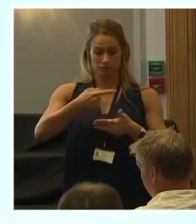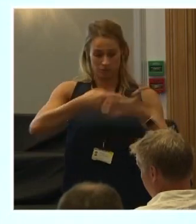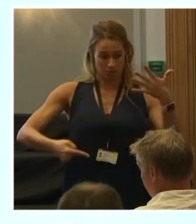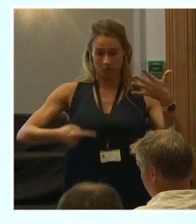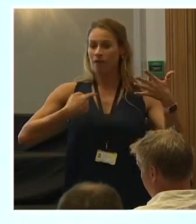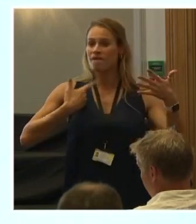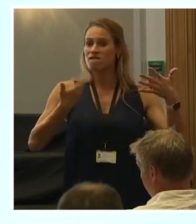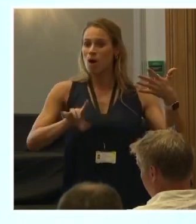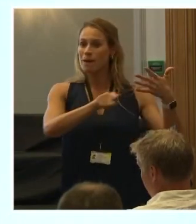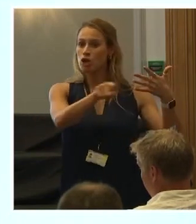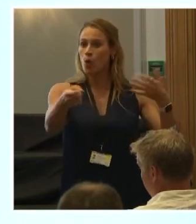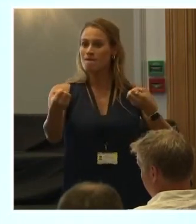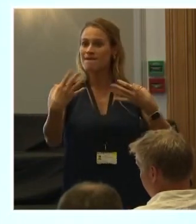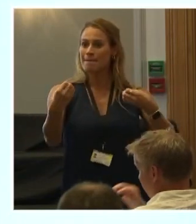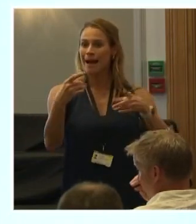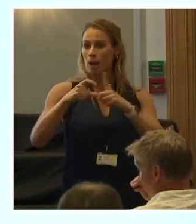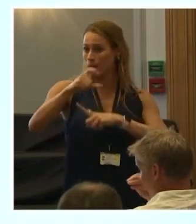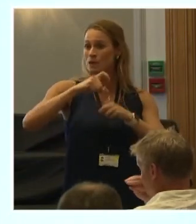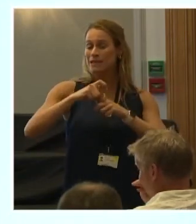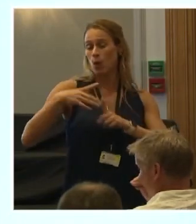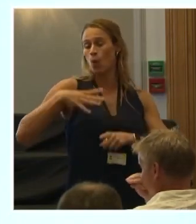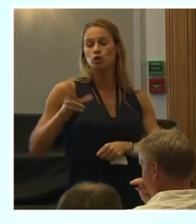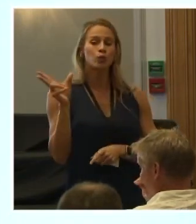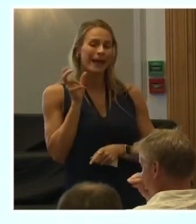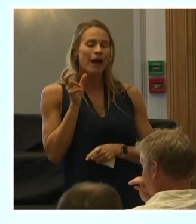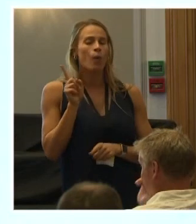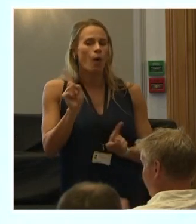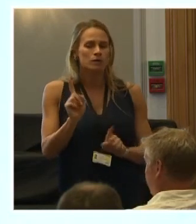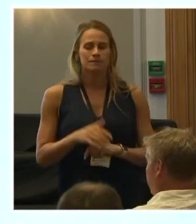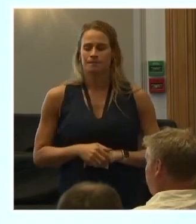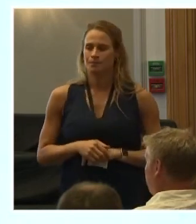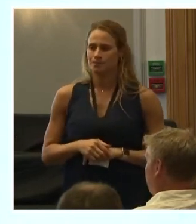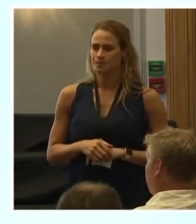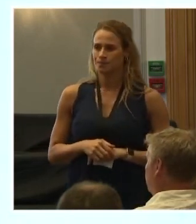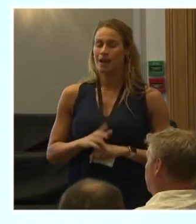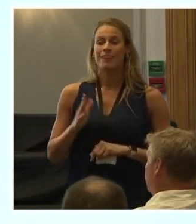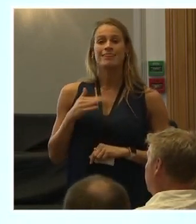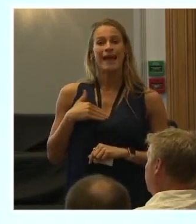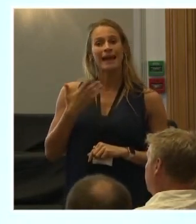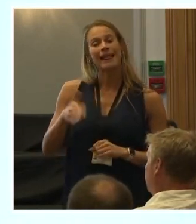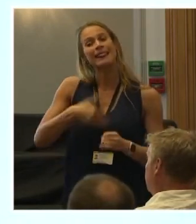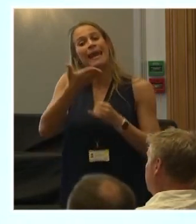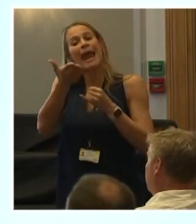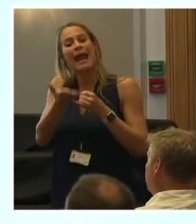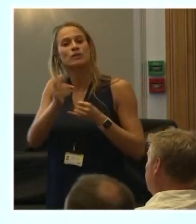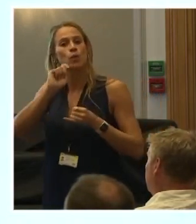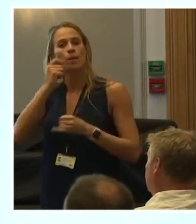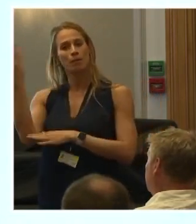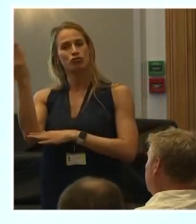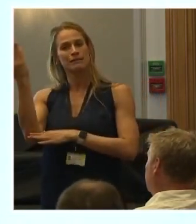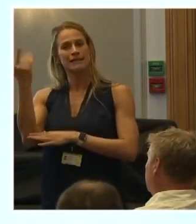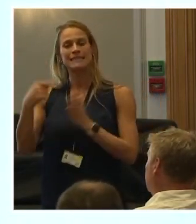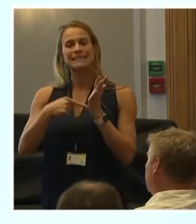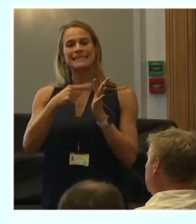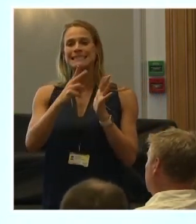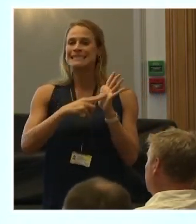from the community. This afternoon's session will be rounded off by a presentation by Tina. She will